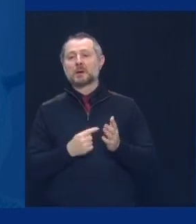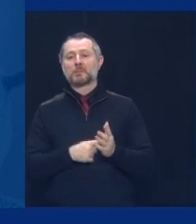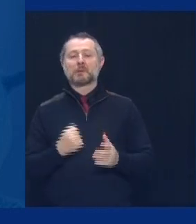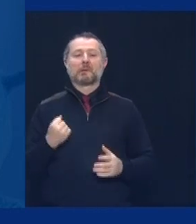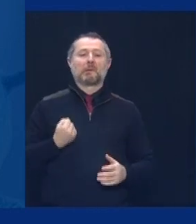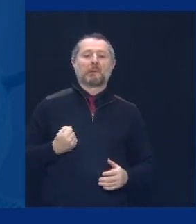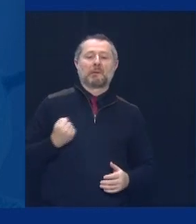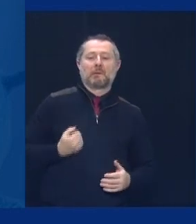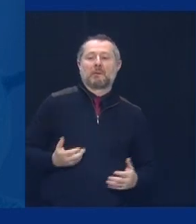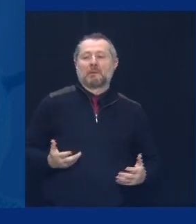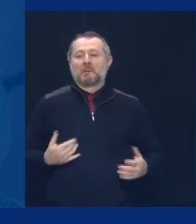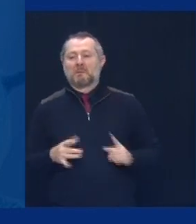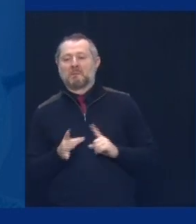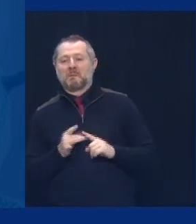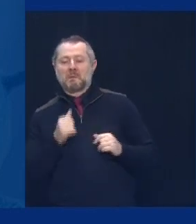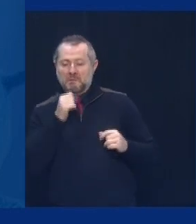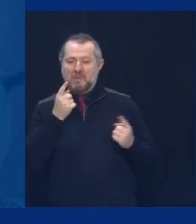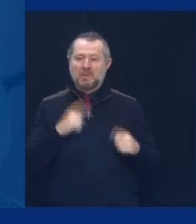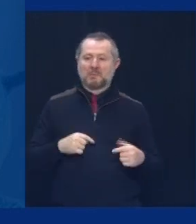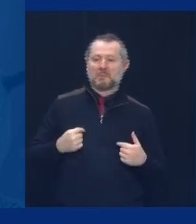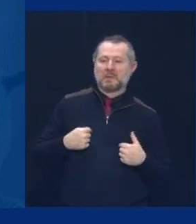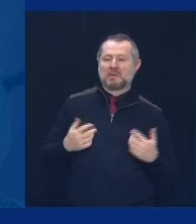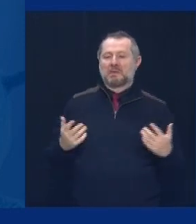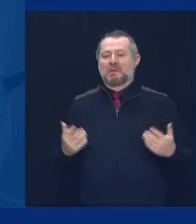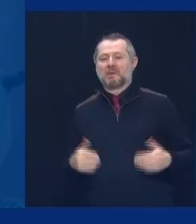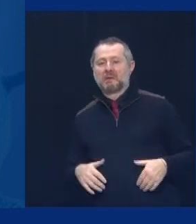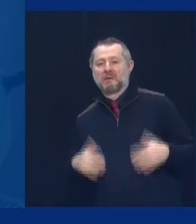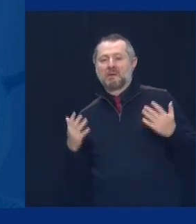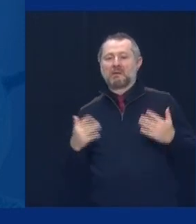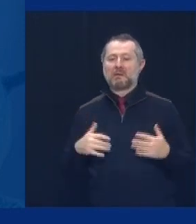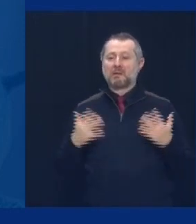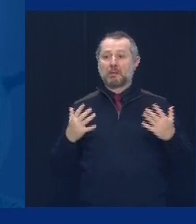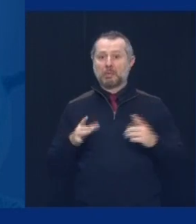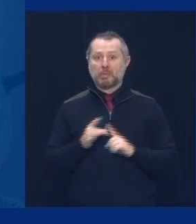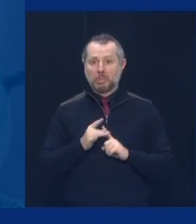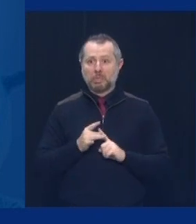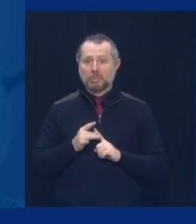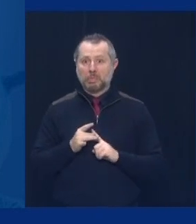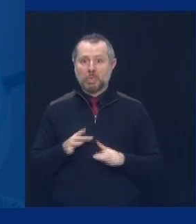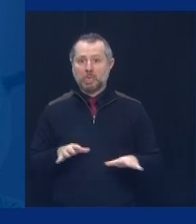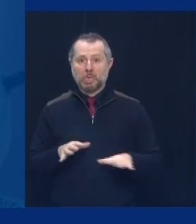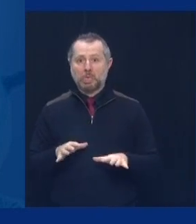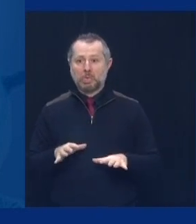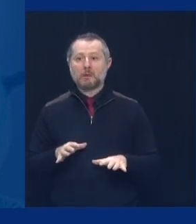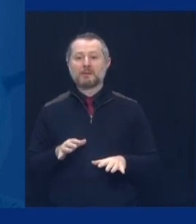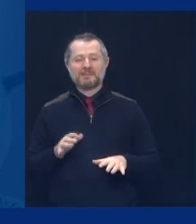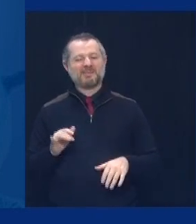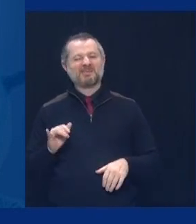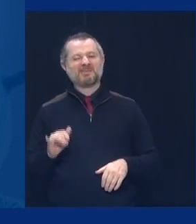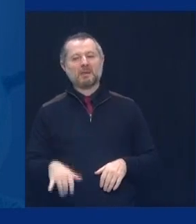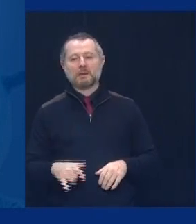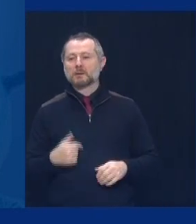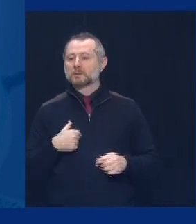get infected. And if they get infected, they're going to be able to deal with it. We've been dealing with